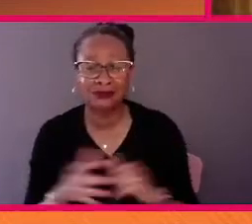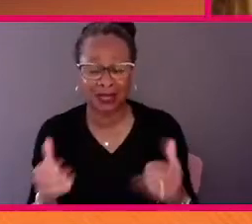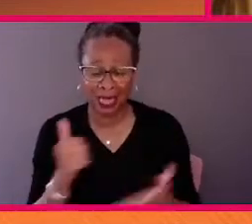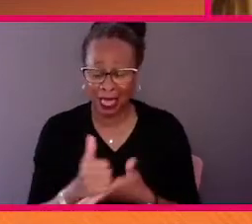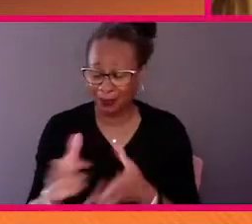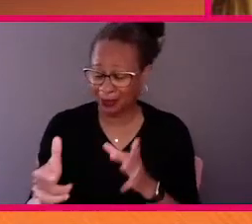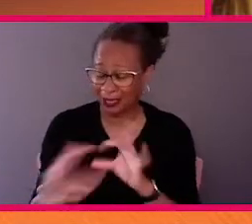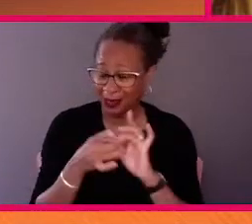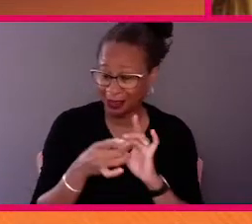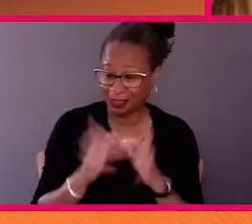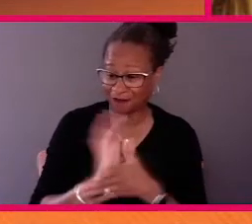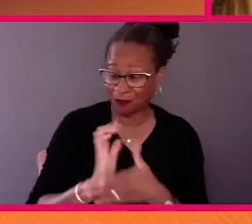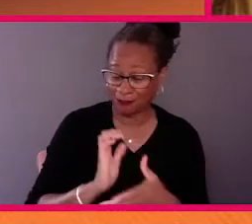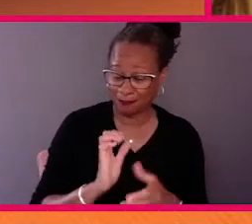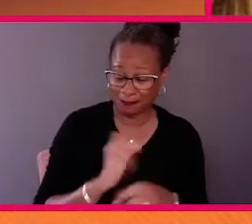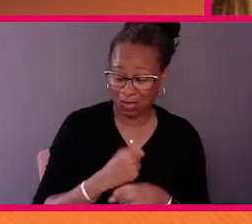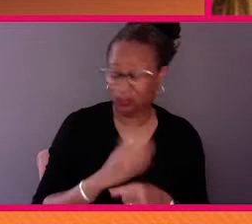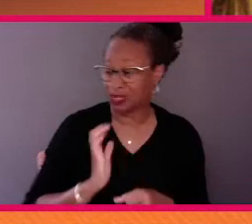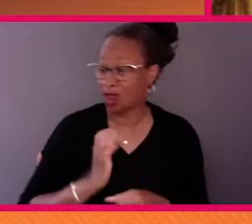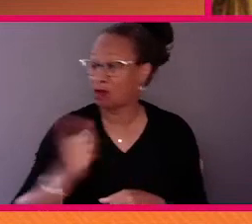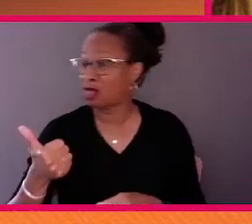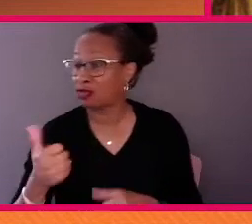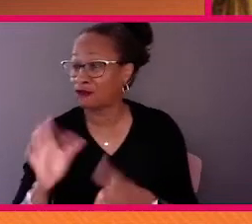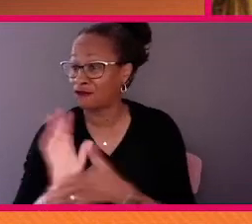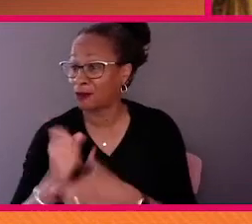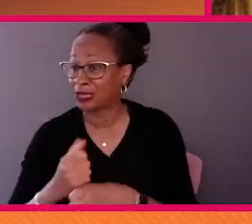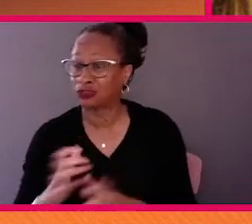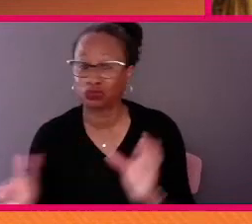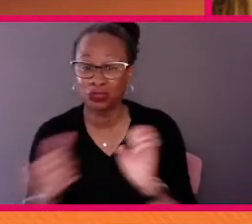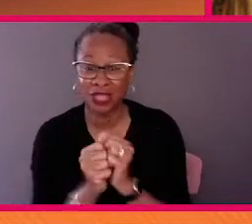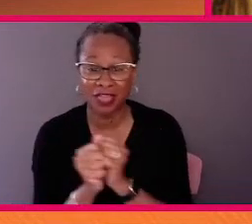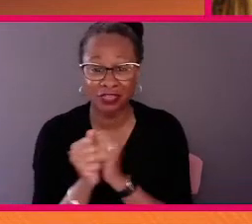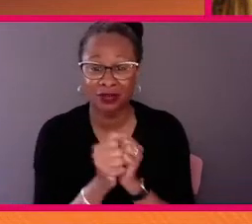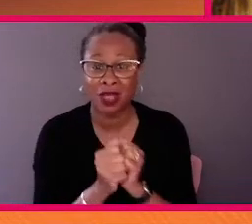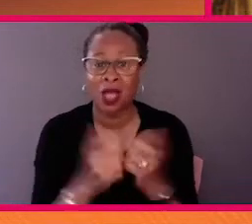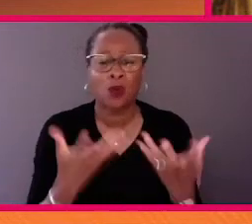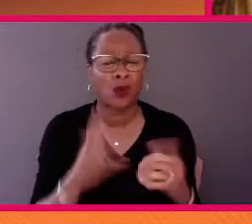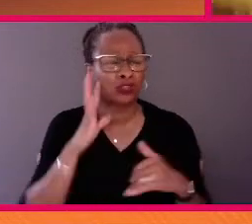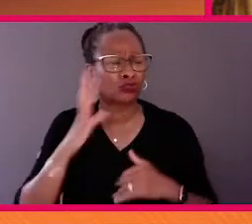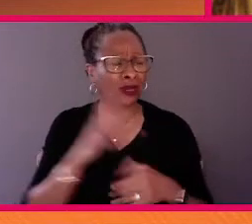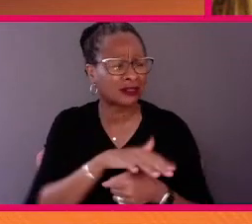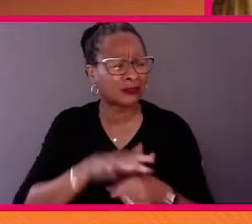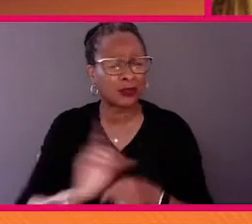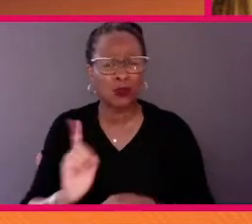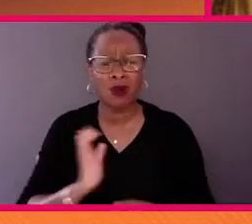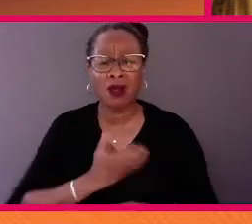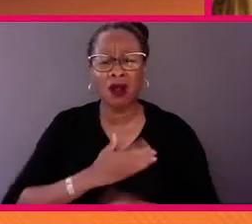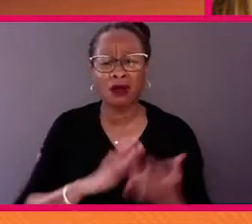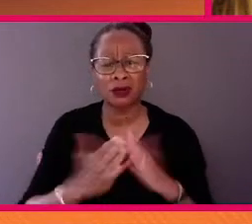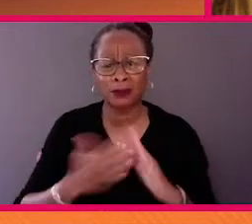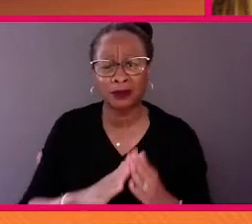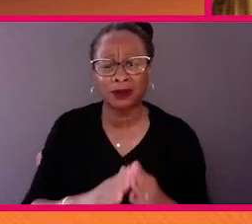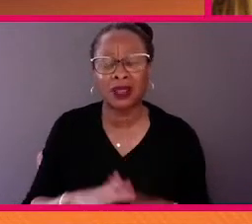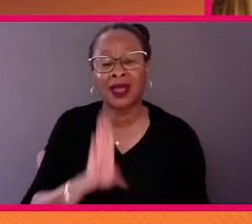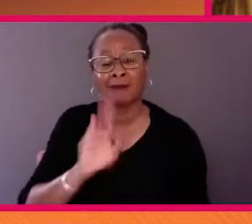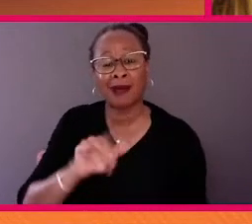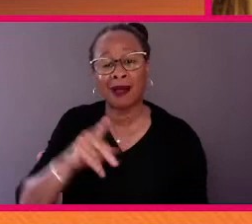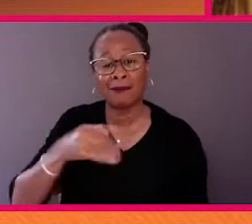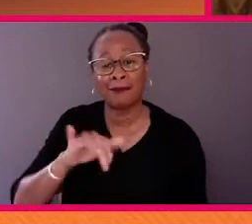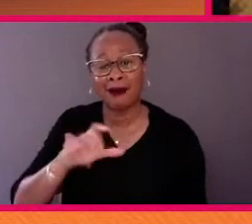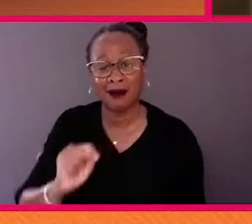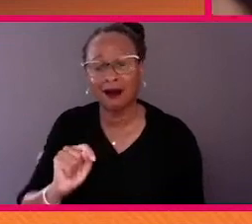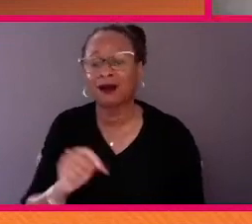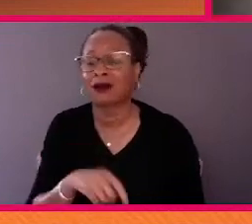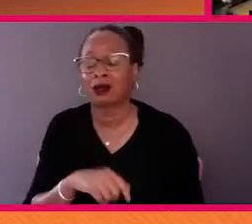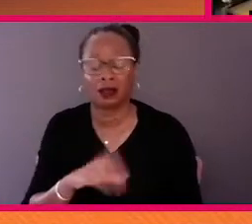We wanted to create a space where our community, that is BIPOC documentary filmmakers, could lead a